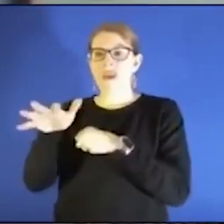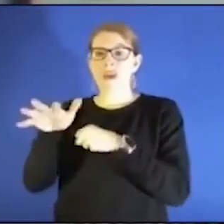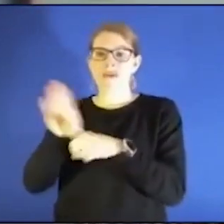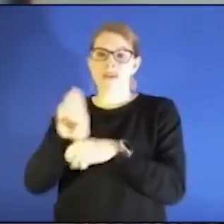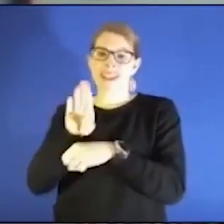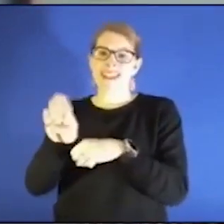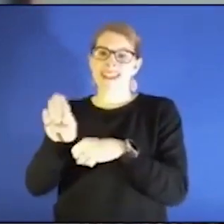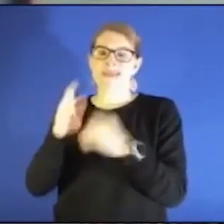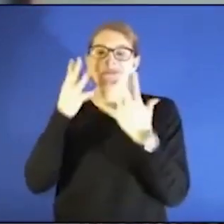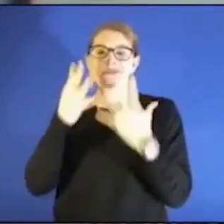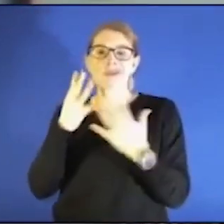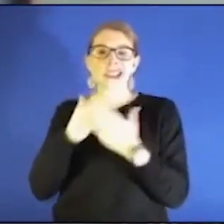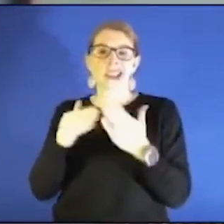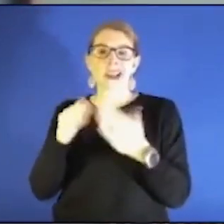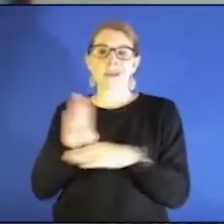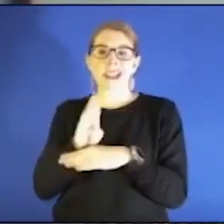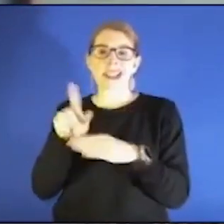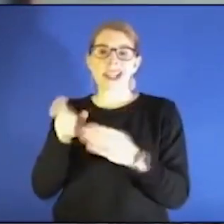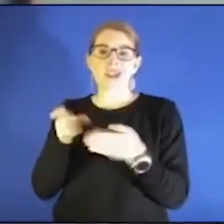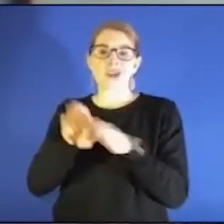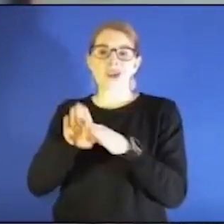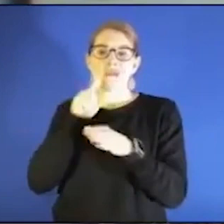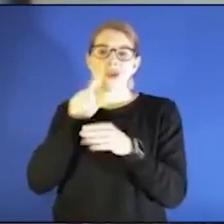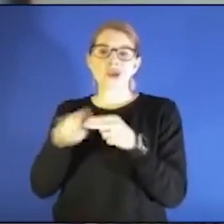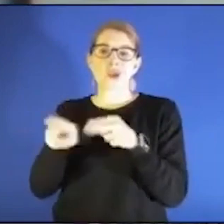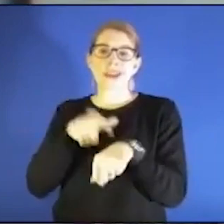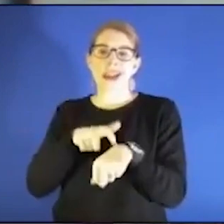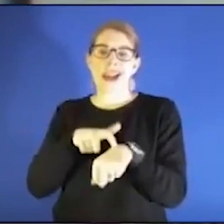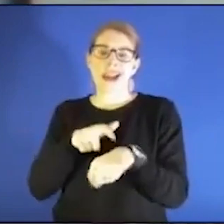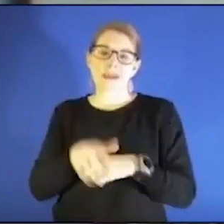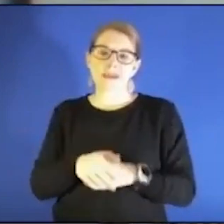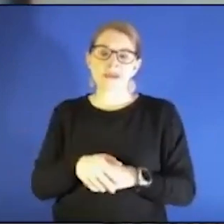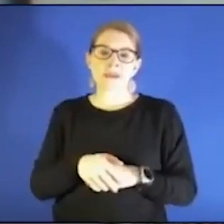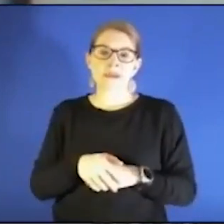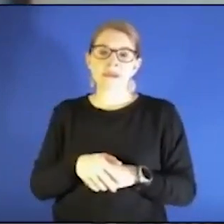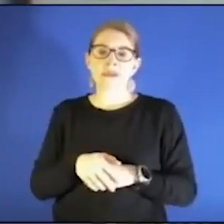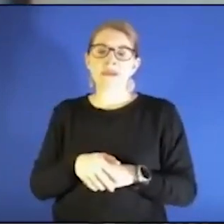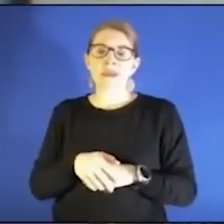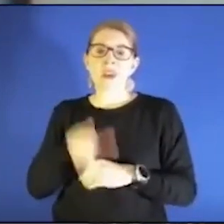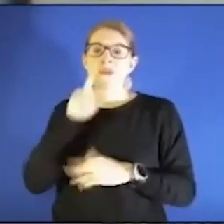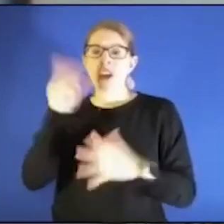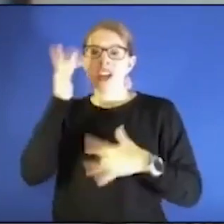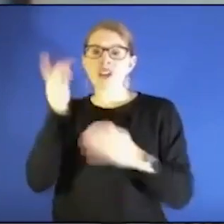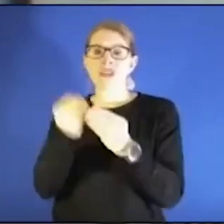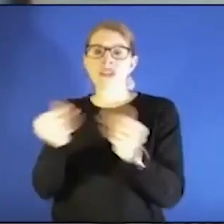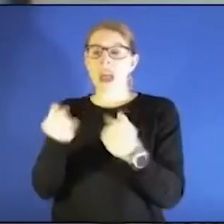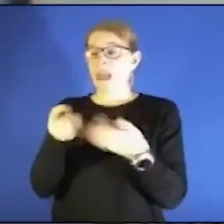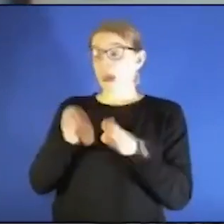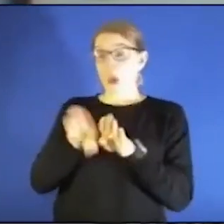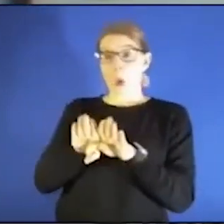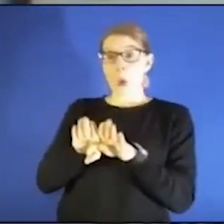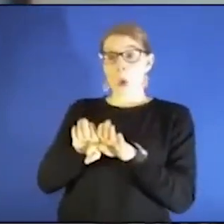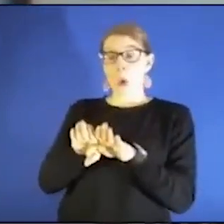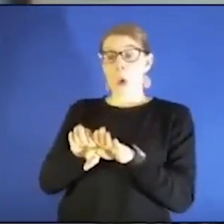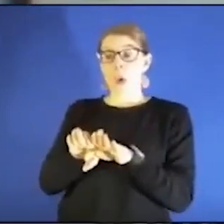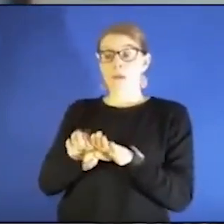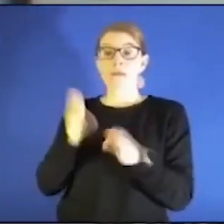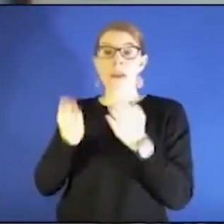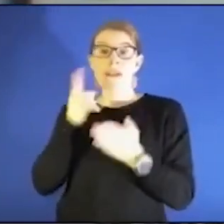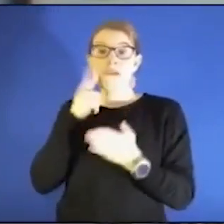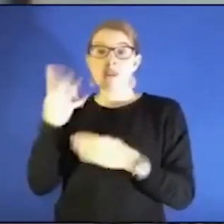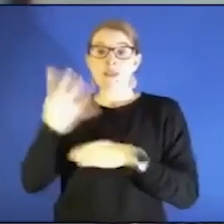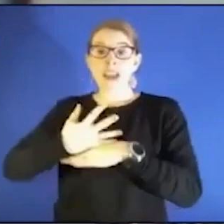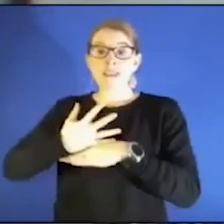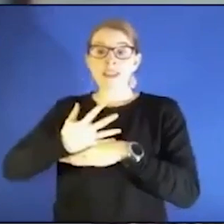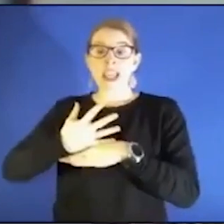unfortunately, some restaurants have had to close for short periods of time. It seems like when they close, it may be for 5 days